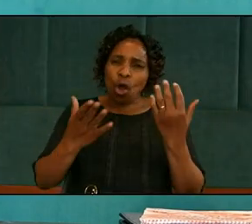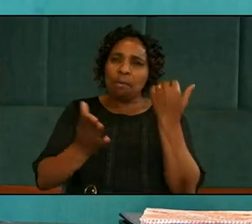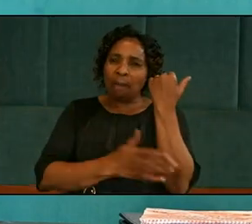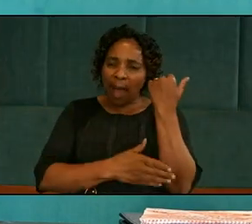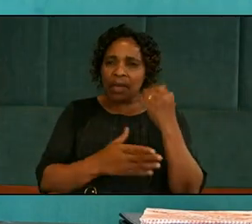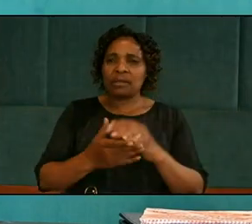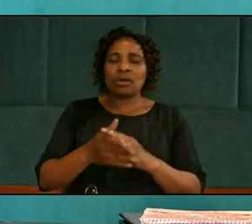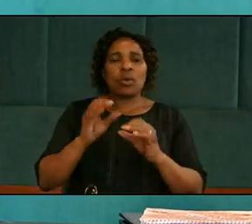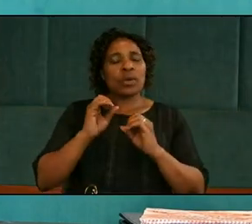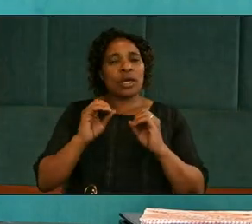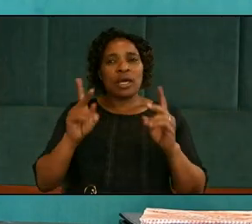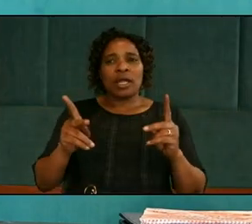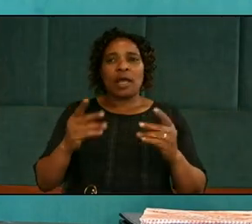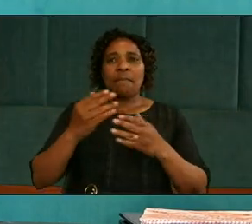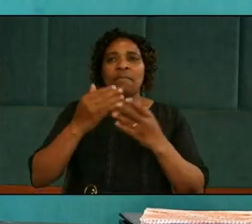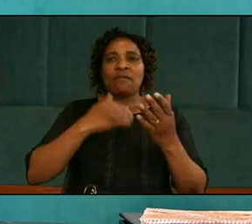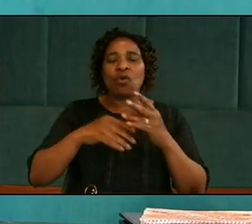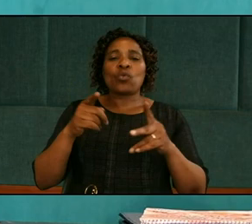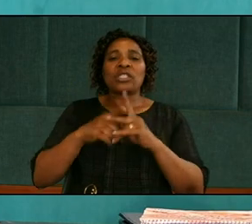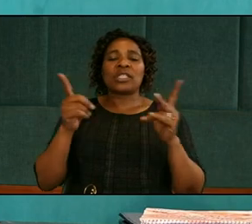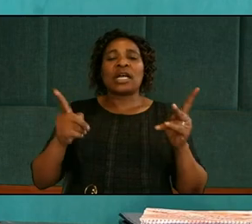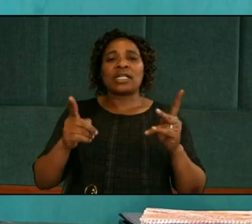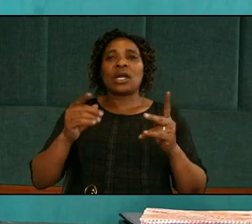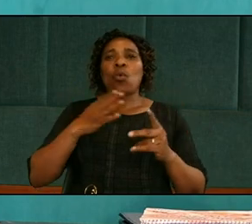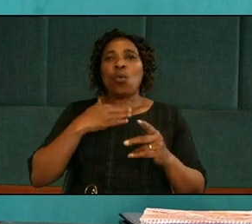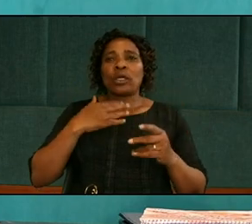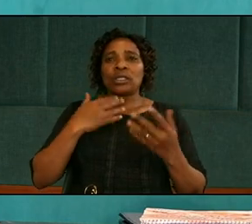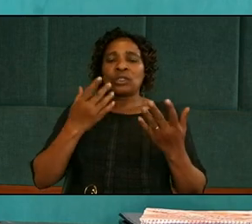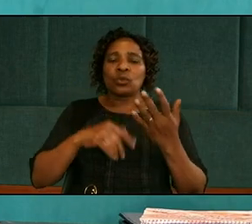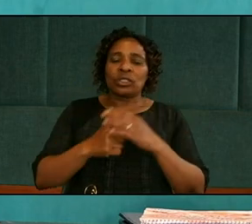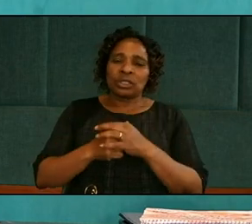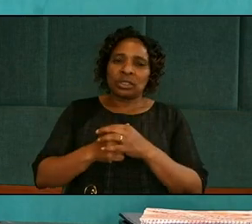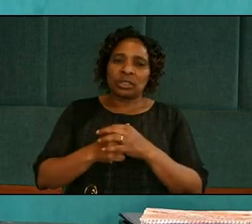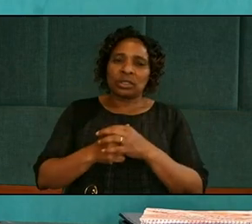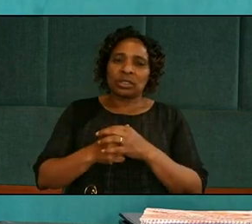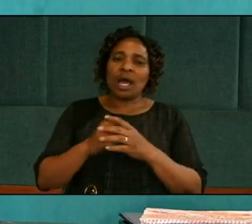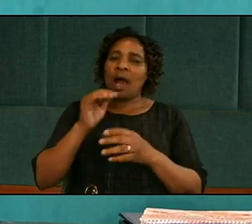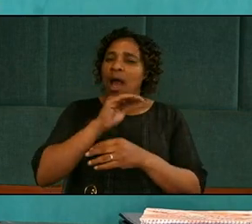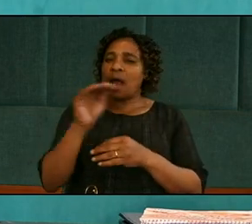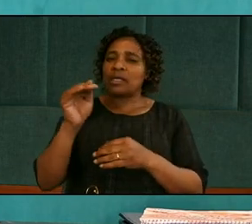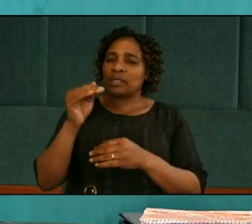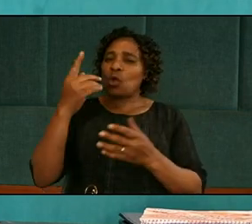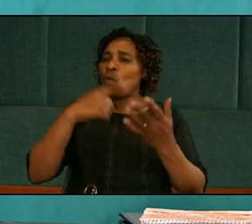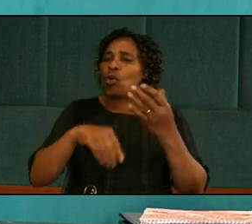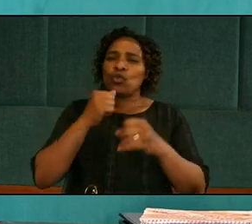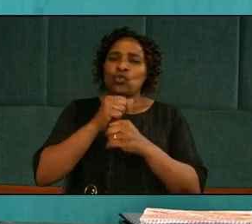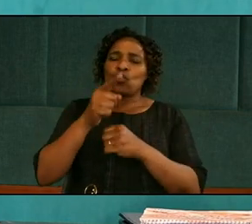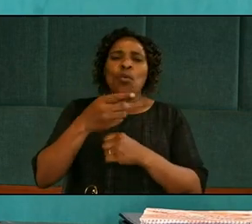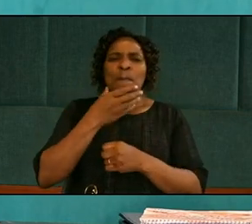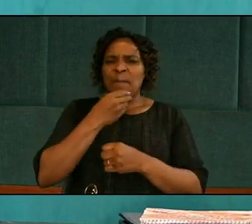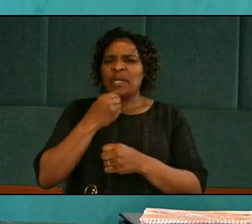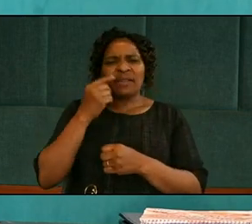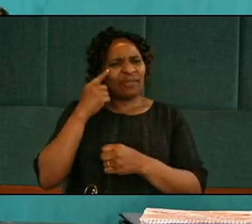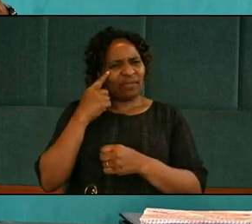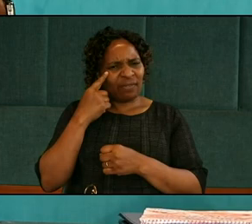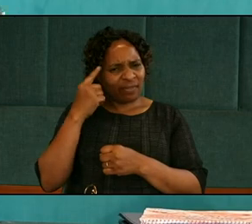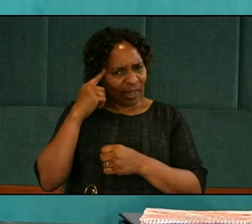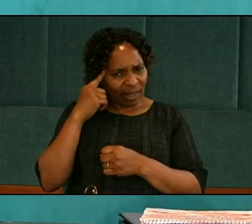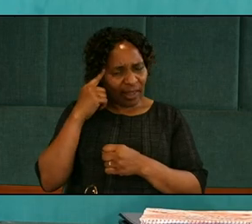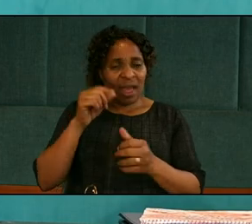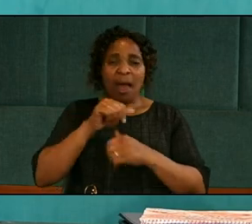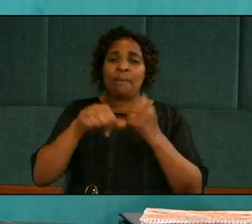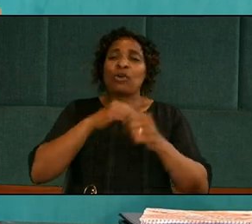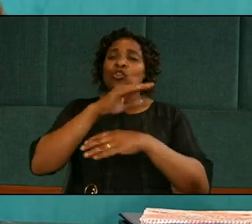bad? Right? And before we start, you know, I just wanted to ask, what do you guys think? What do you guys think about